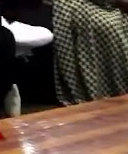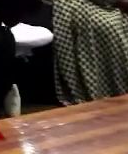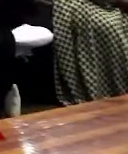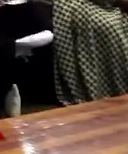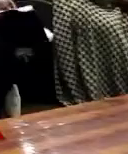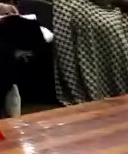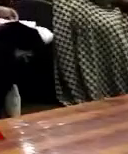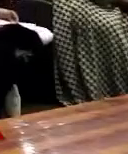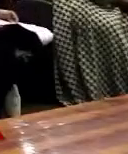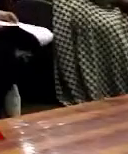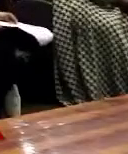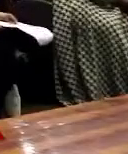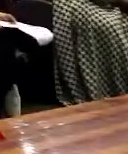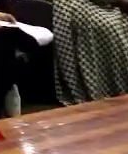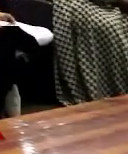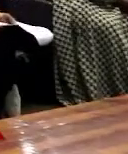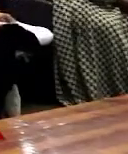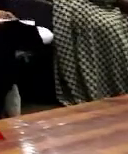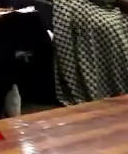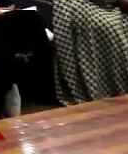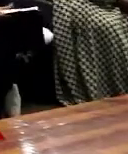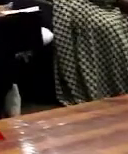thank you very much, program directors,